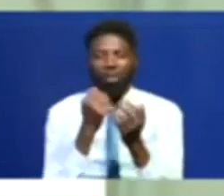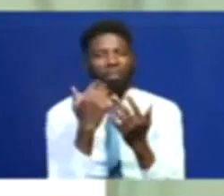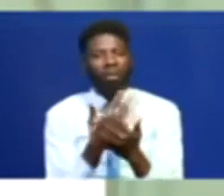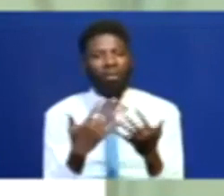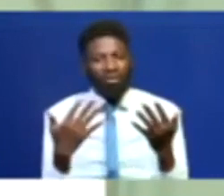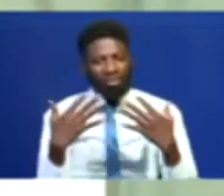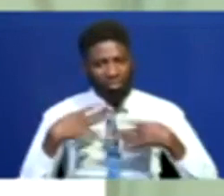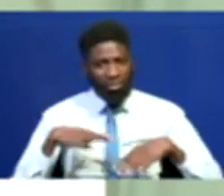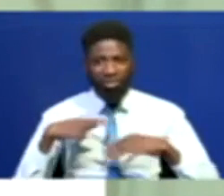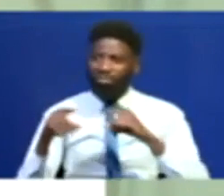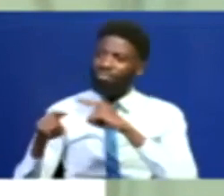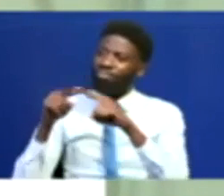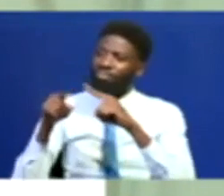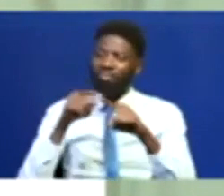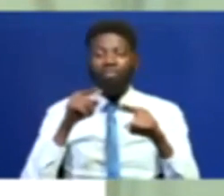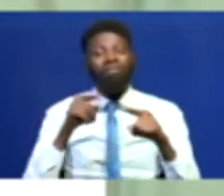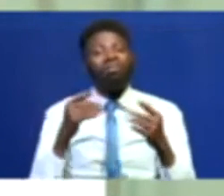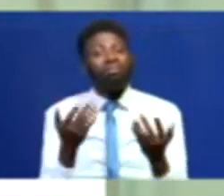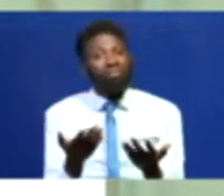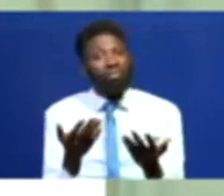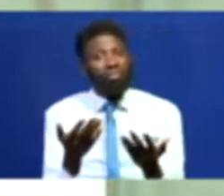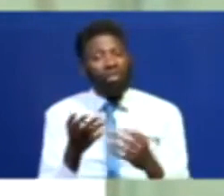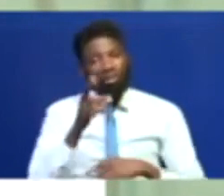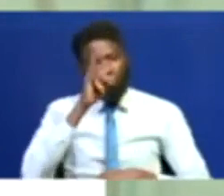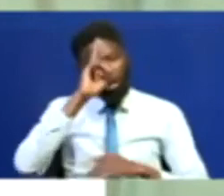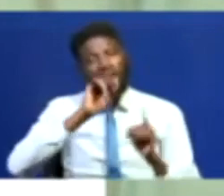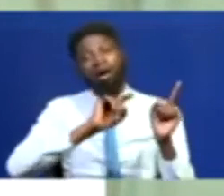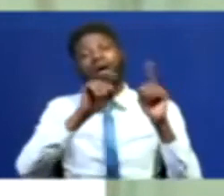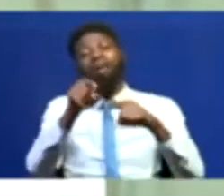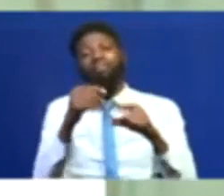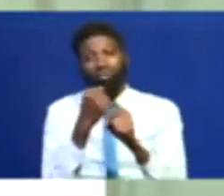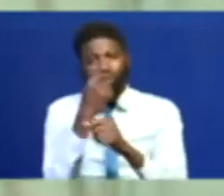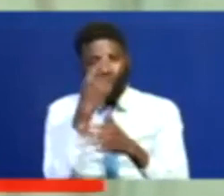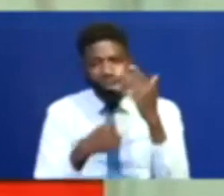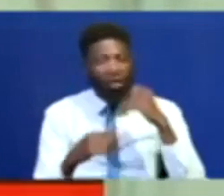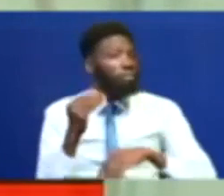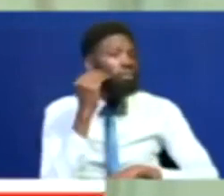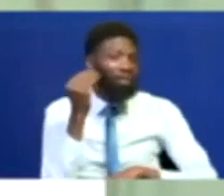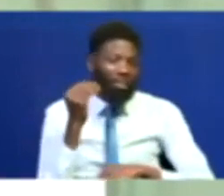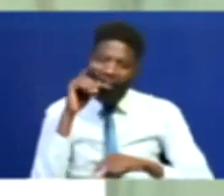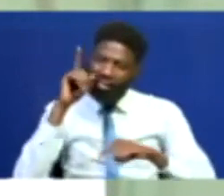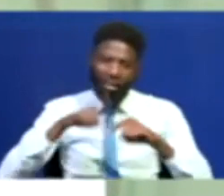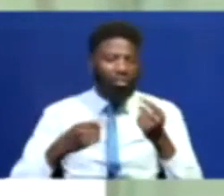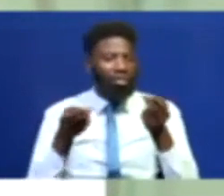kill people, and then the police can come and kiss you. It will not happen.